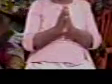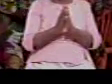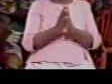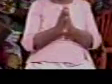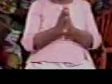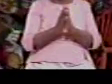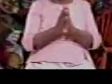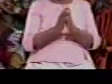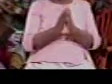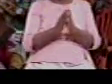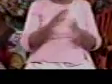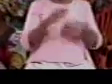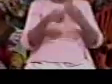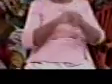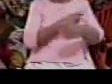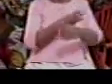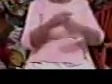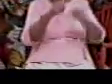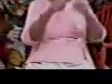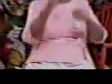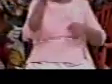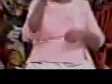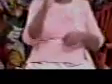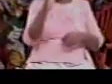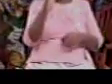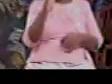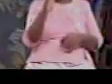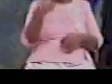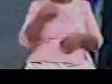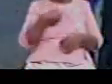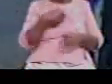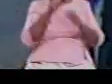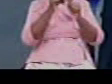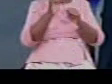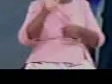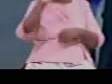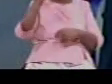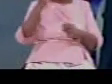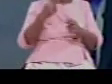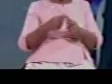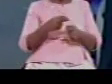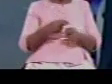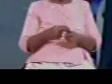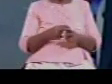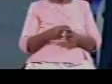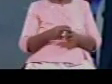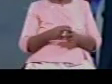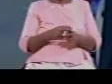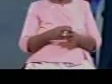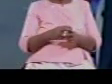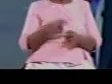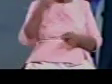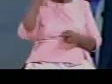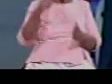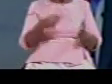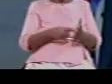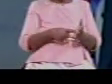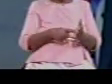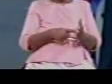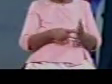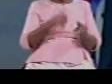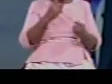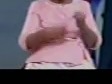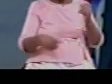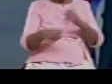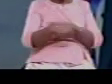Almighty God, we bless your name for this last day of this